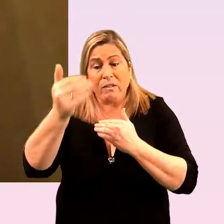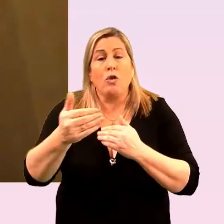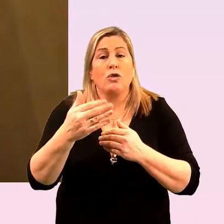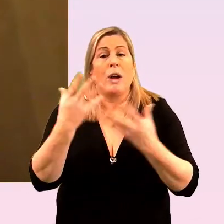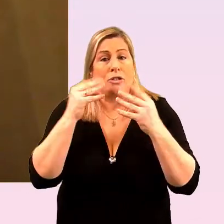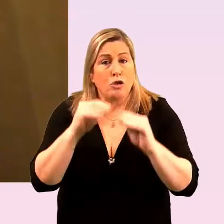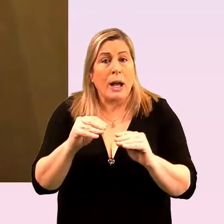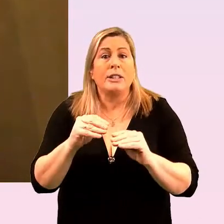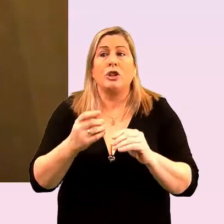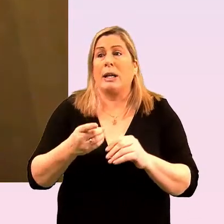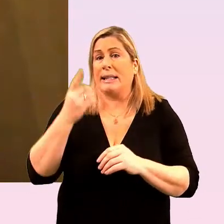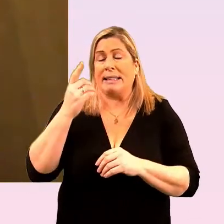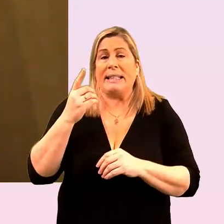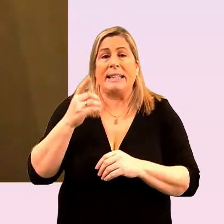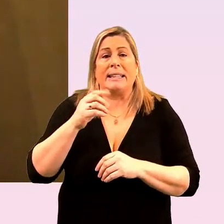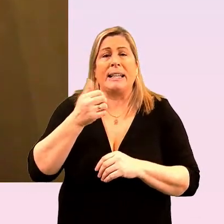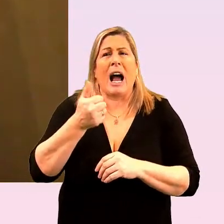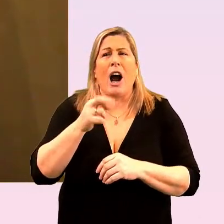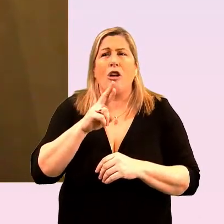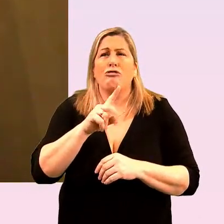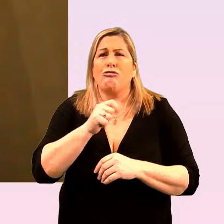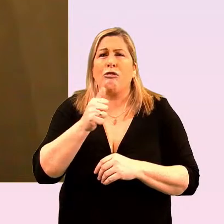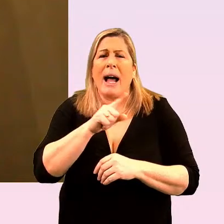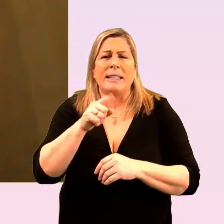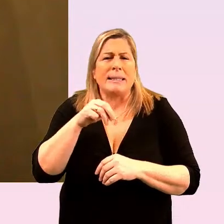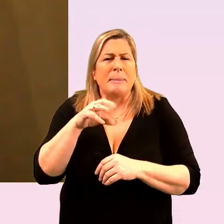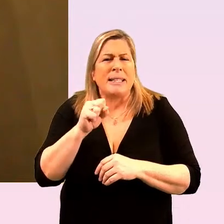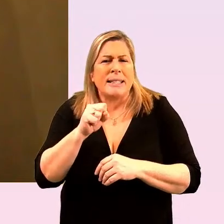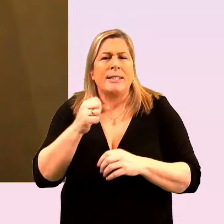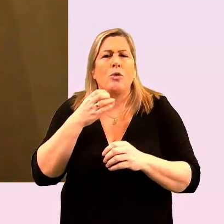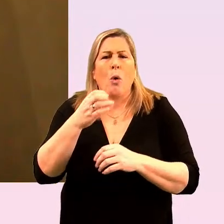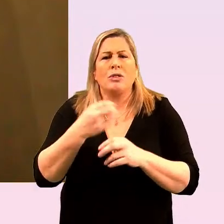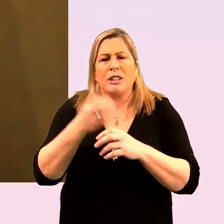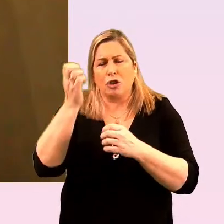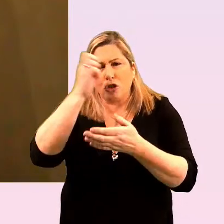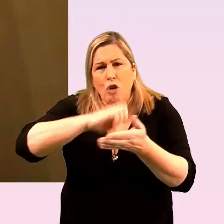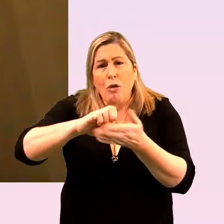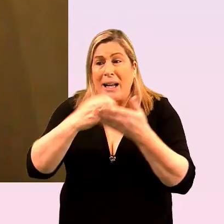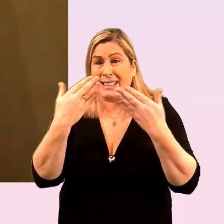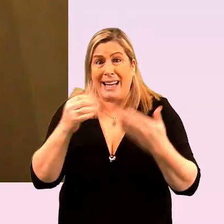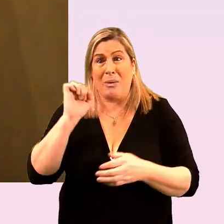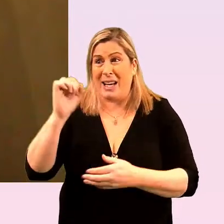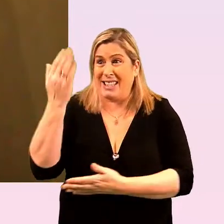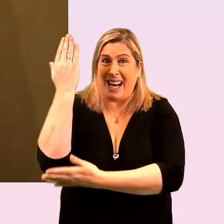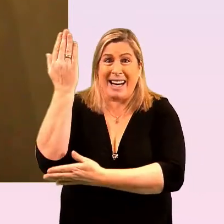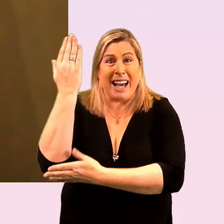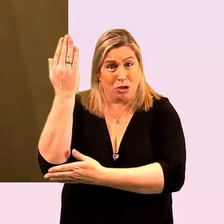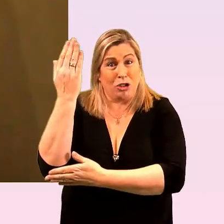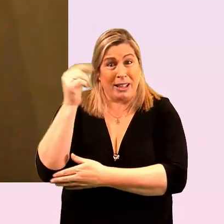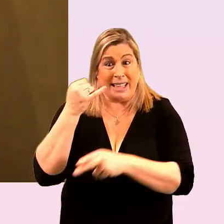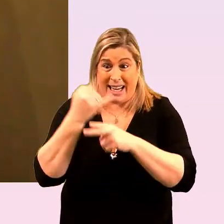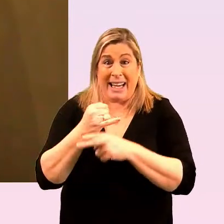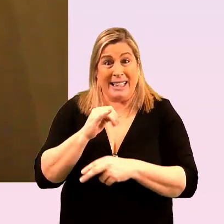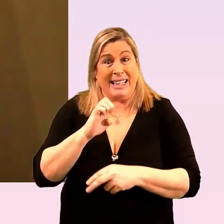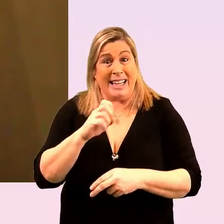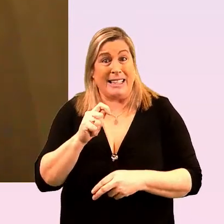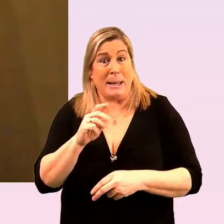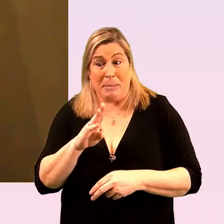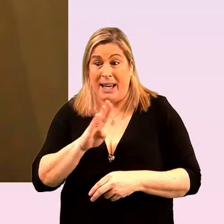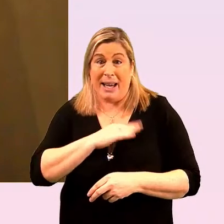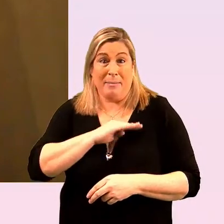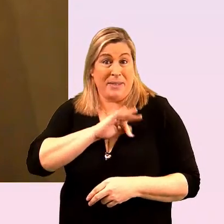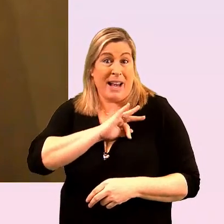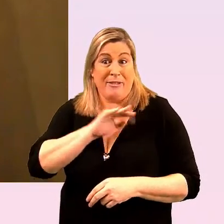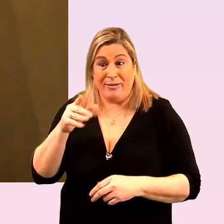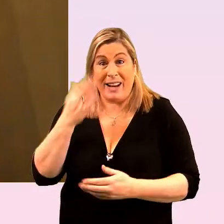on and did an Erasmus course across Europe. And now he's lecturing in the ETBs himself, talking